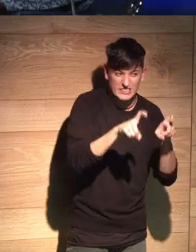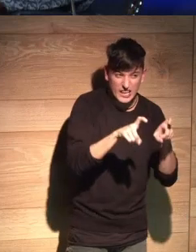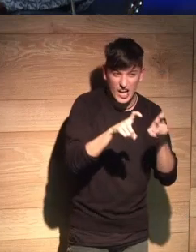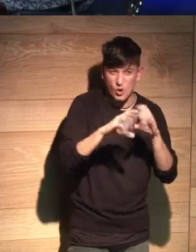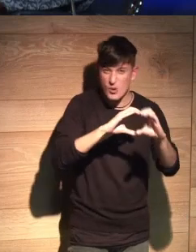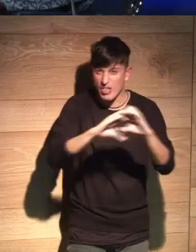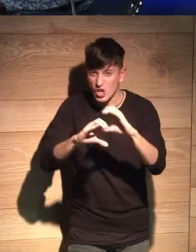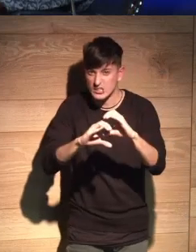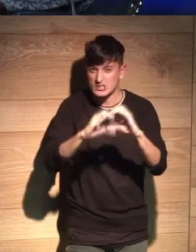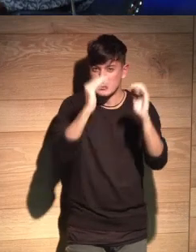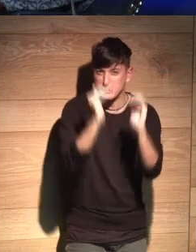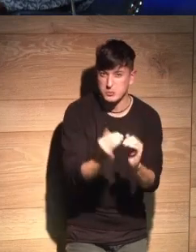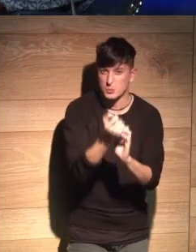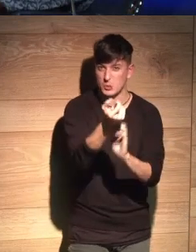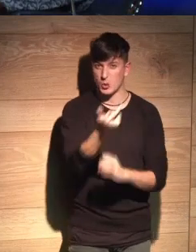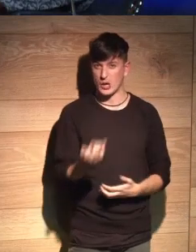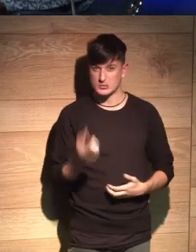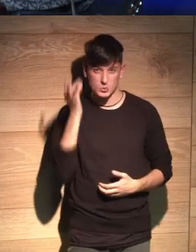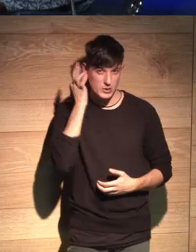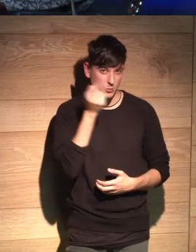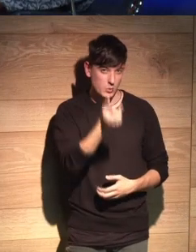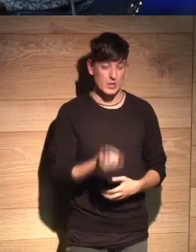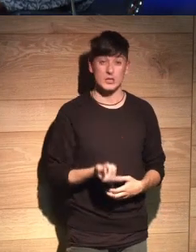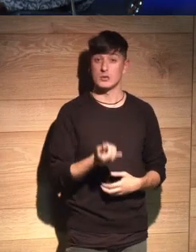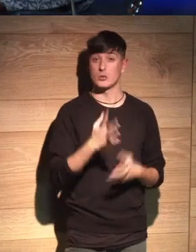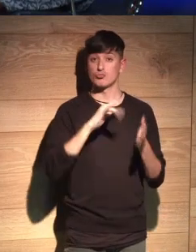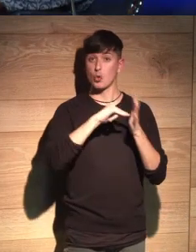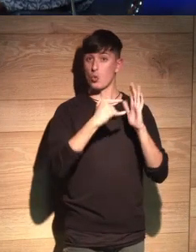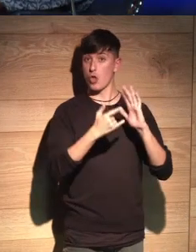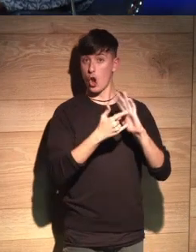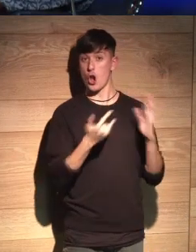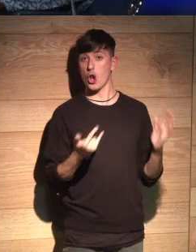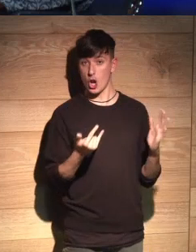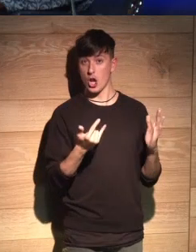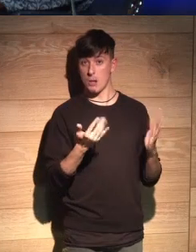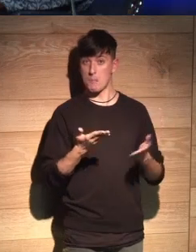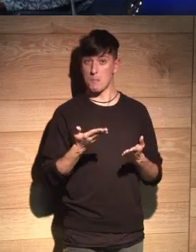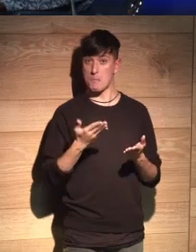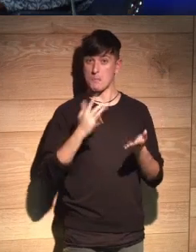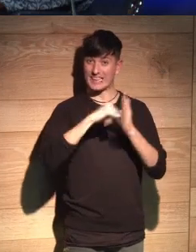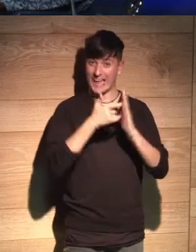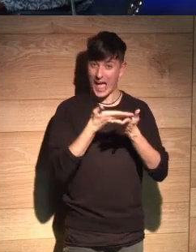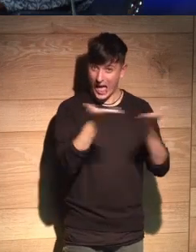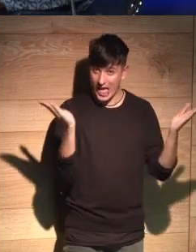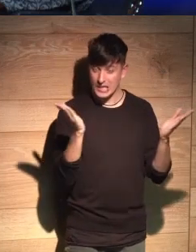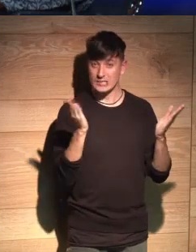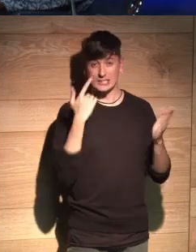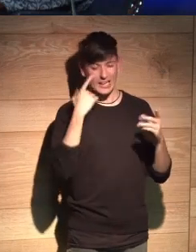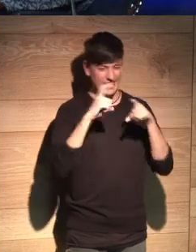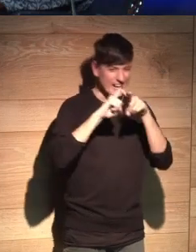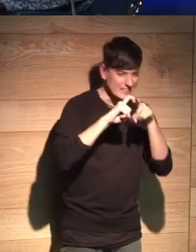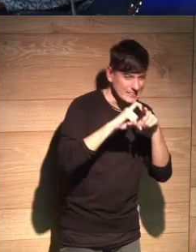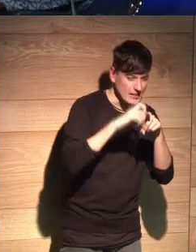telecom, it's even lower. Que se plantean es evaluar las características. One of the